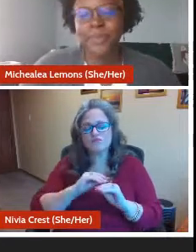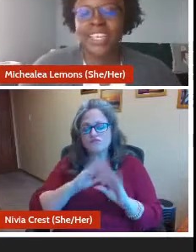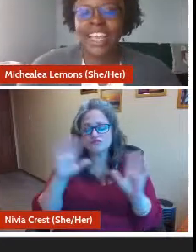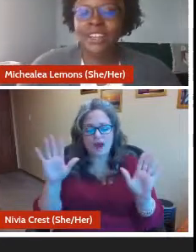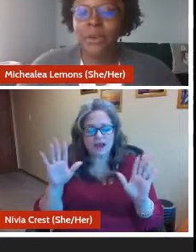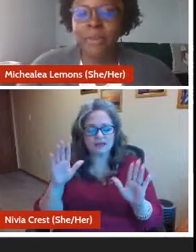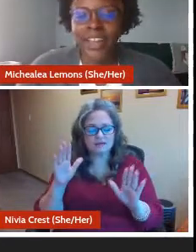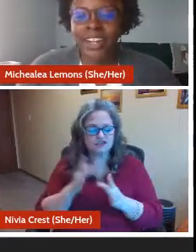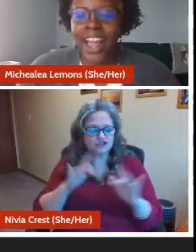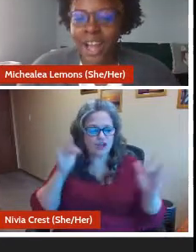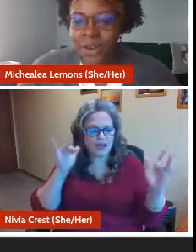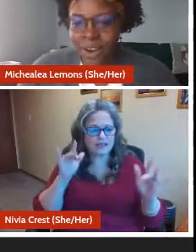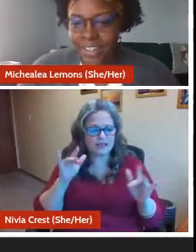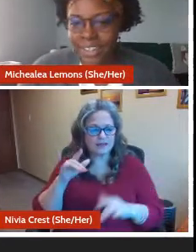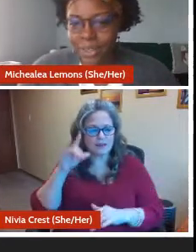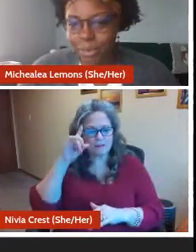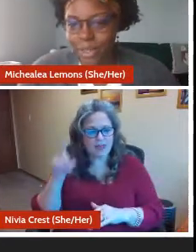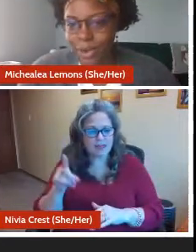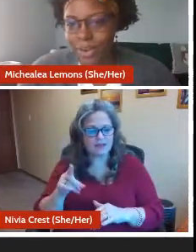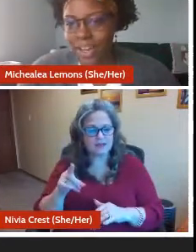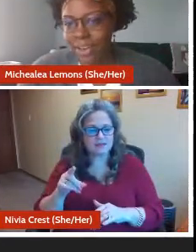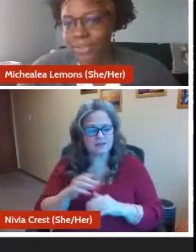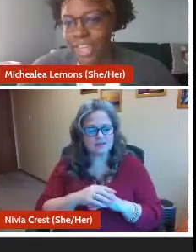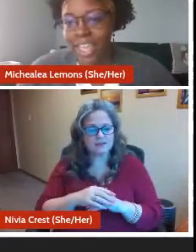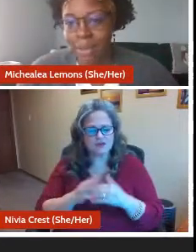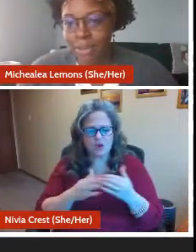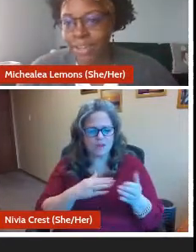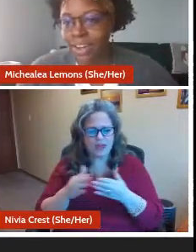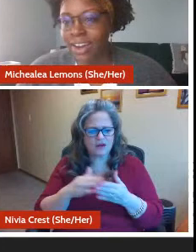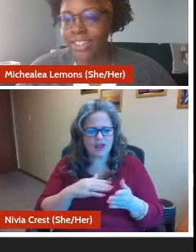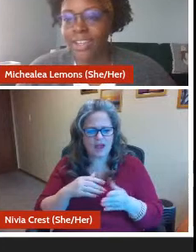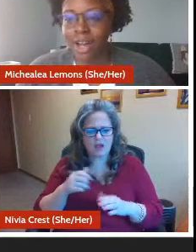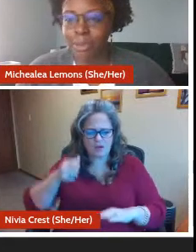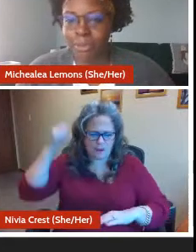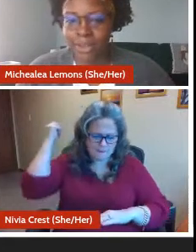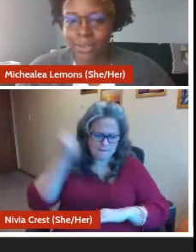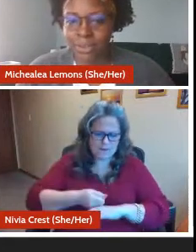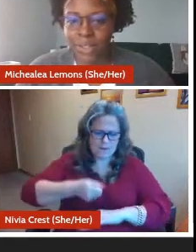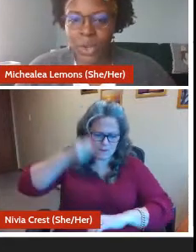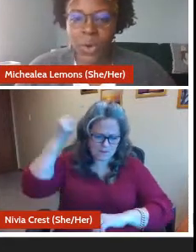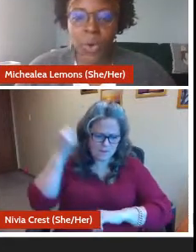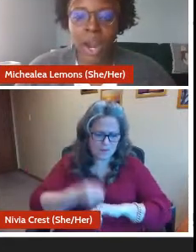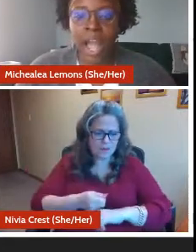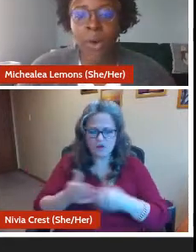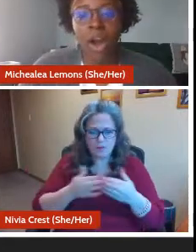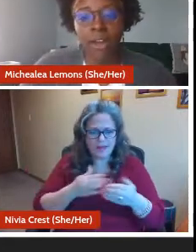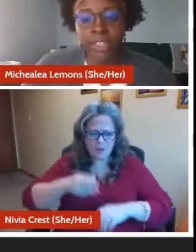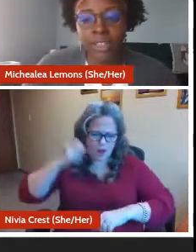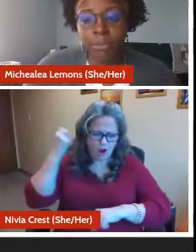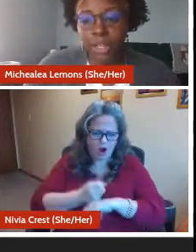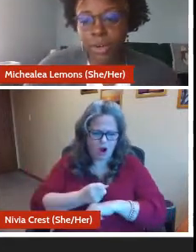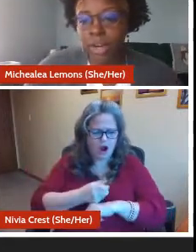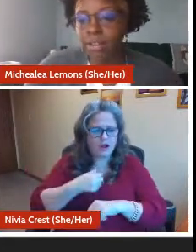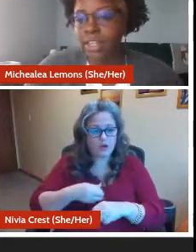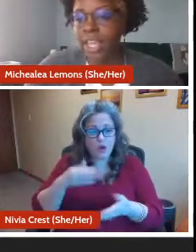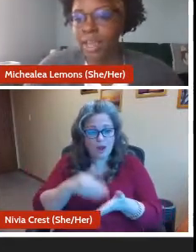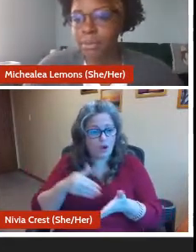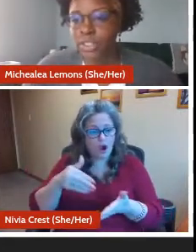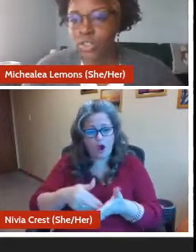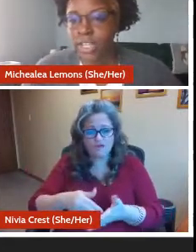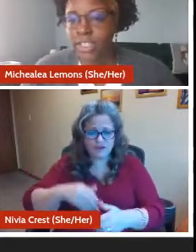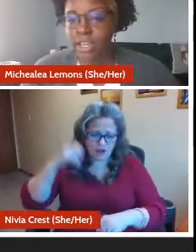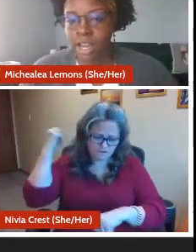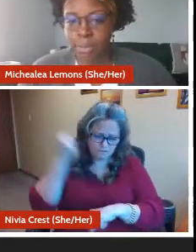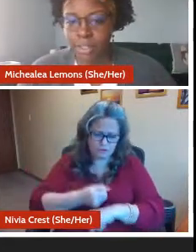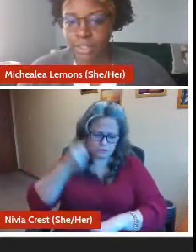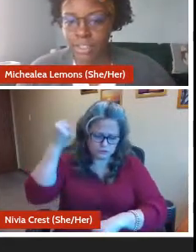pennies. No matter how hard the blow of the hammer on the copper metal, or how often the blow of the